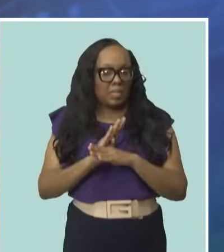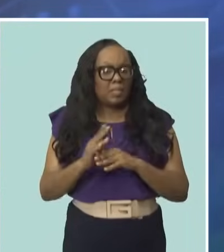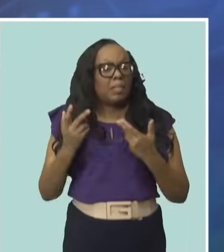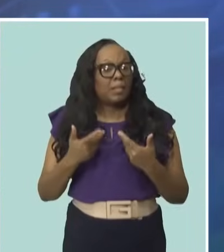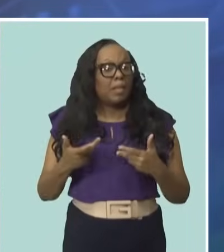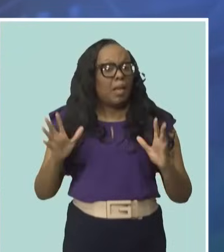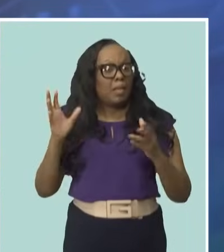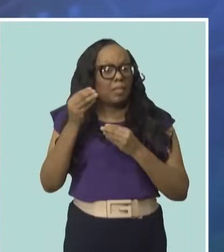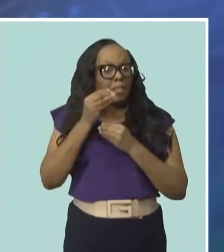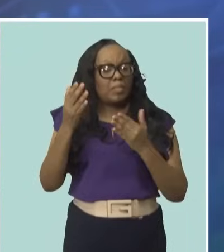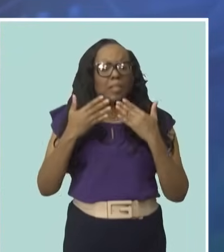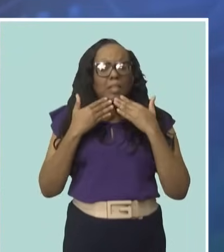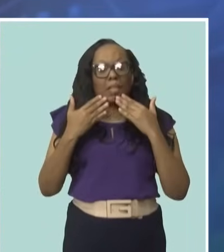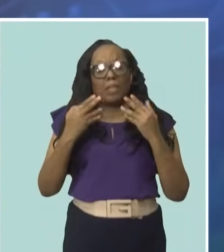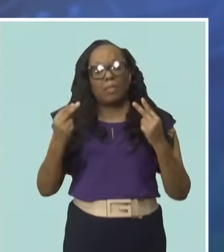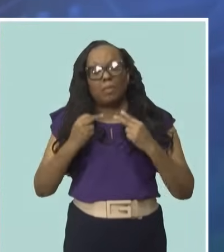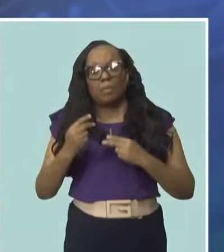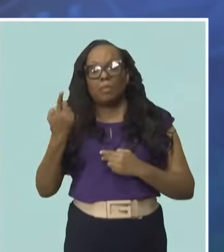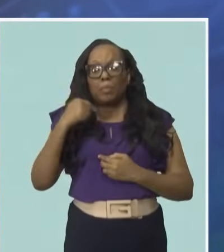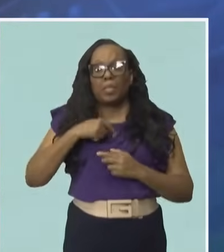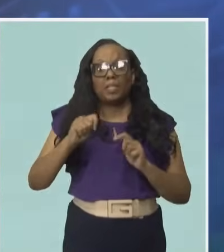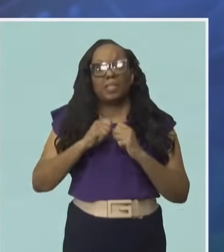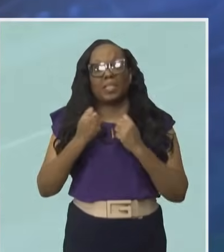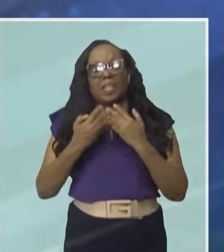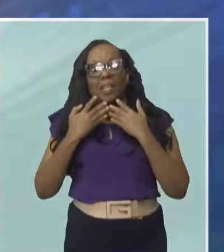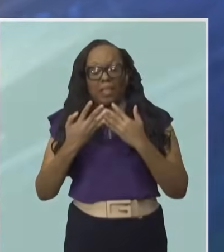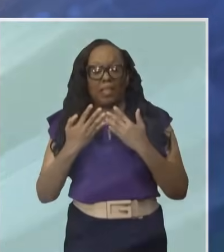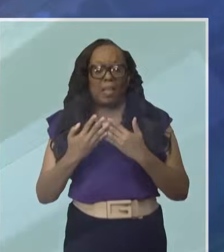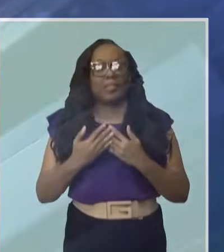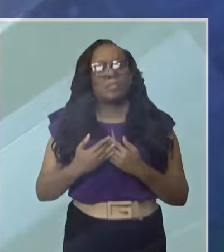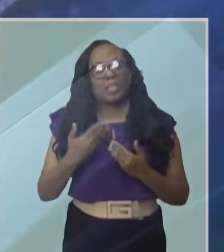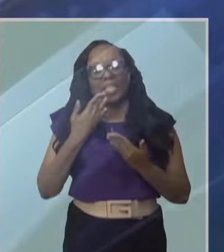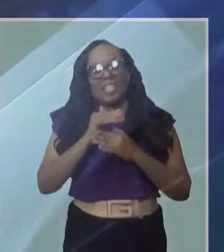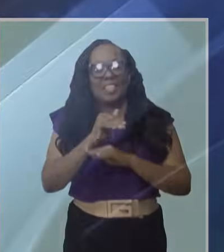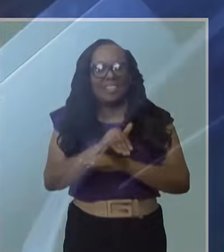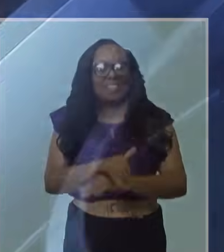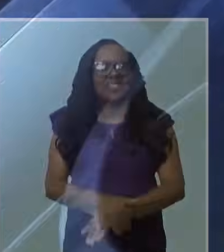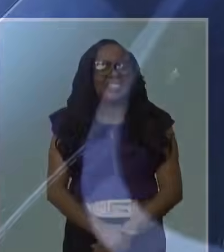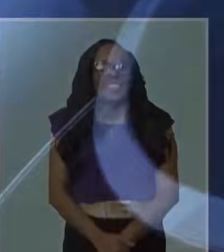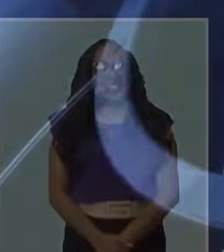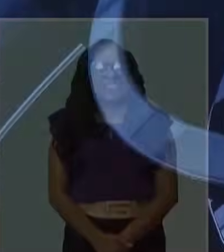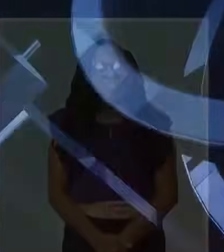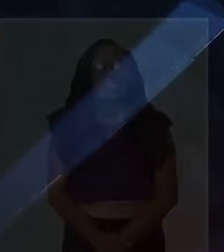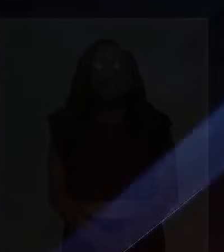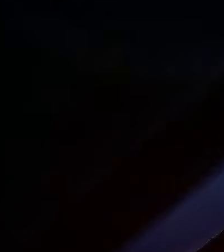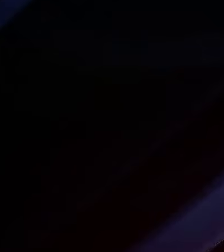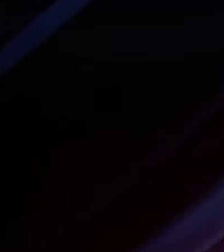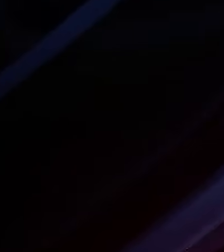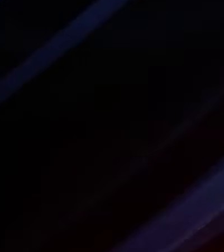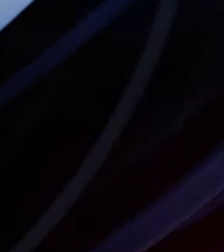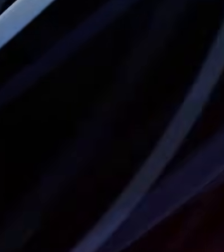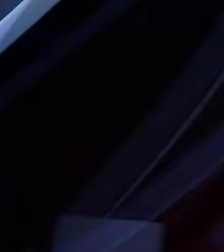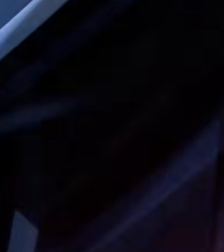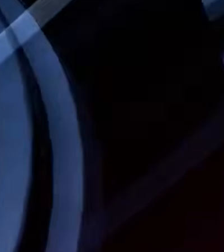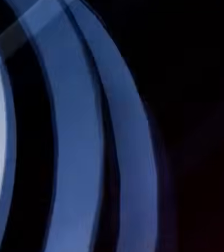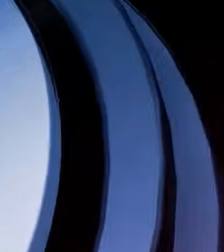And that's our news for tonight. On behalf of the entire team, thank you for tuning in. Good night.